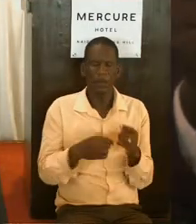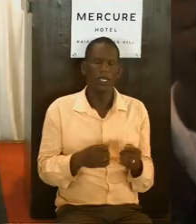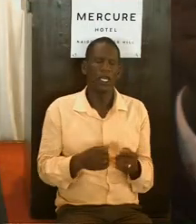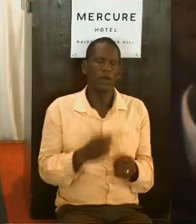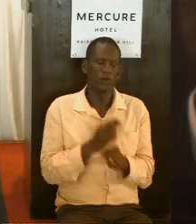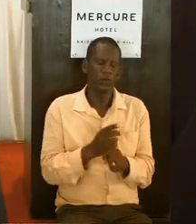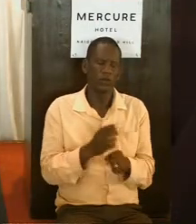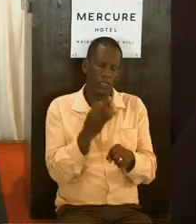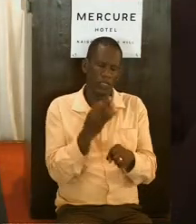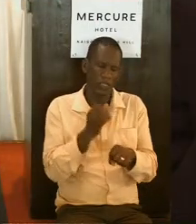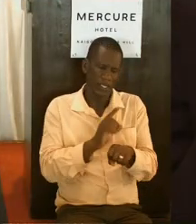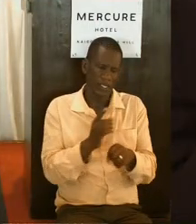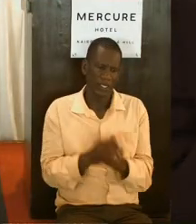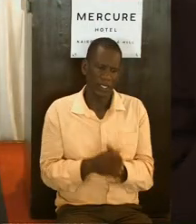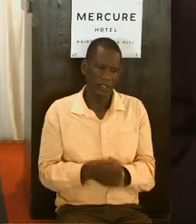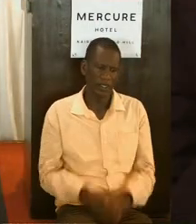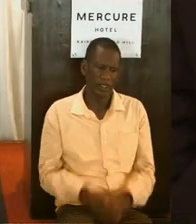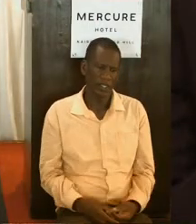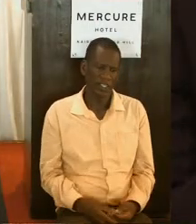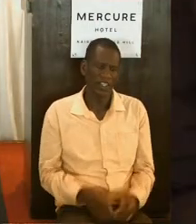take I'll take 30 seconds